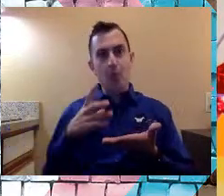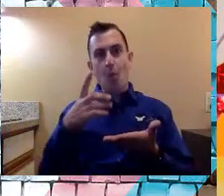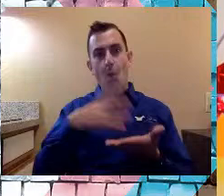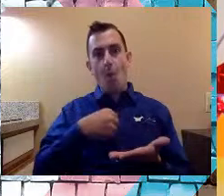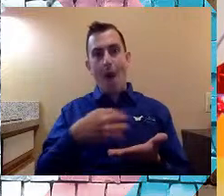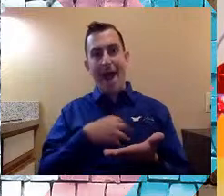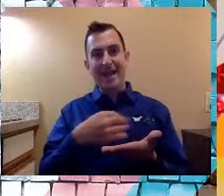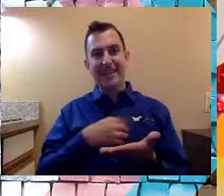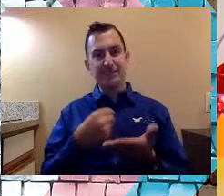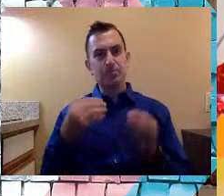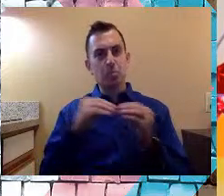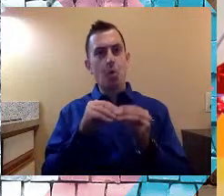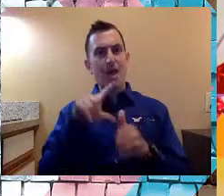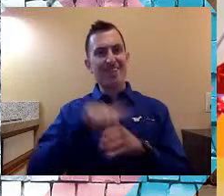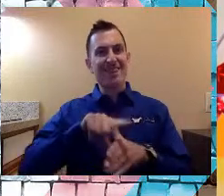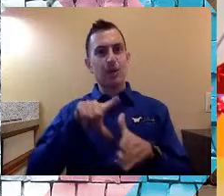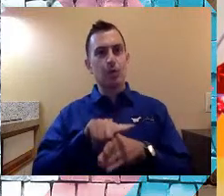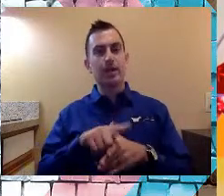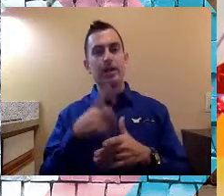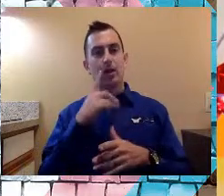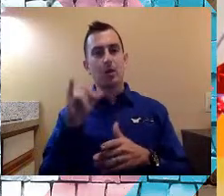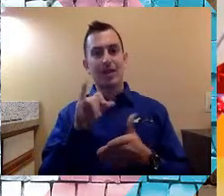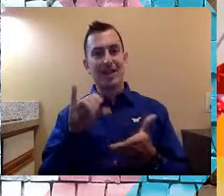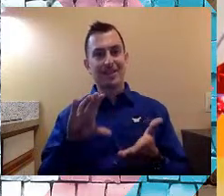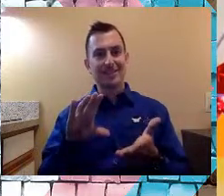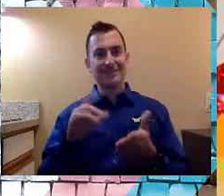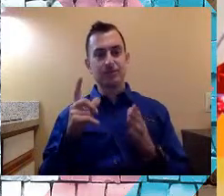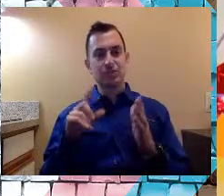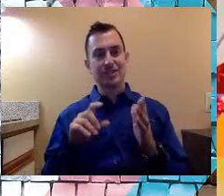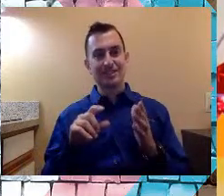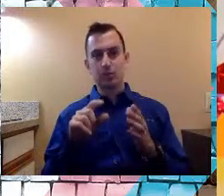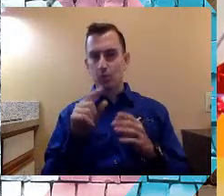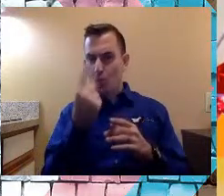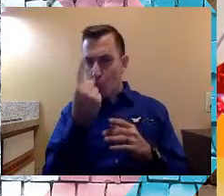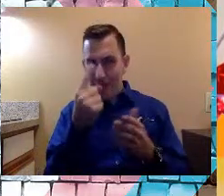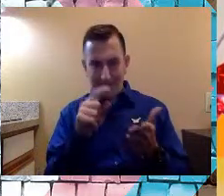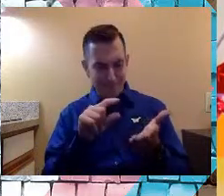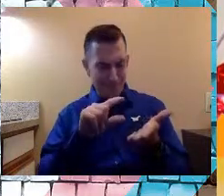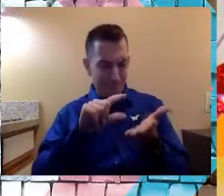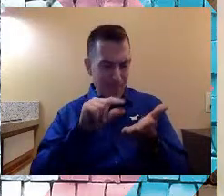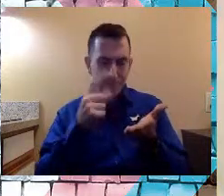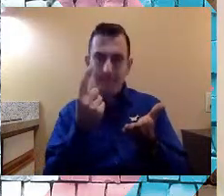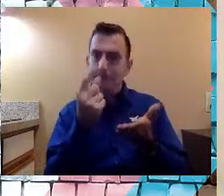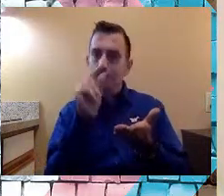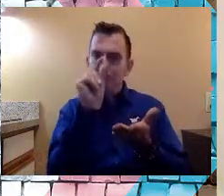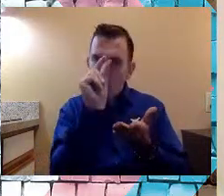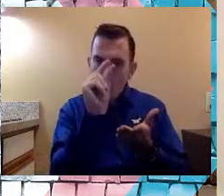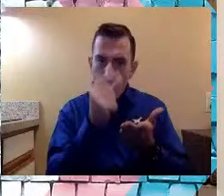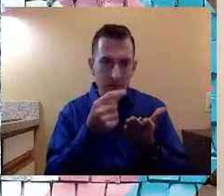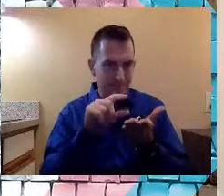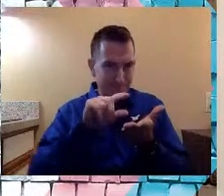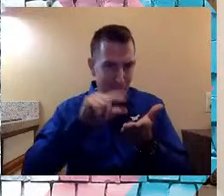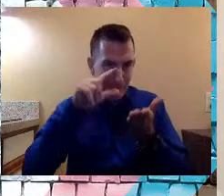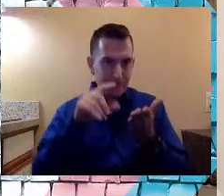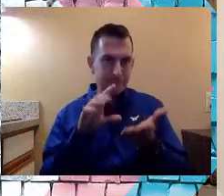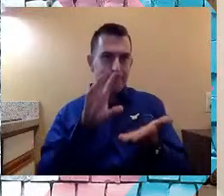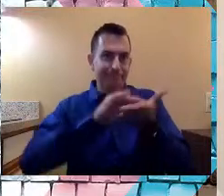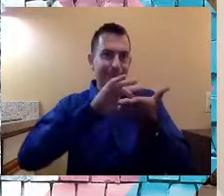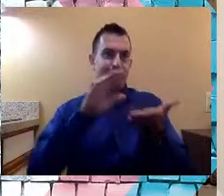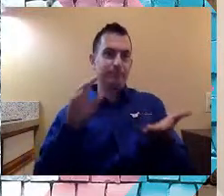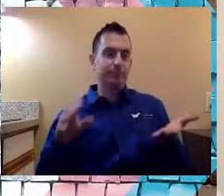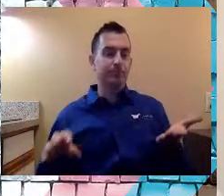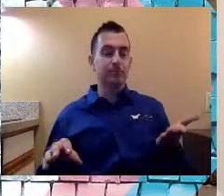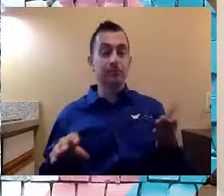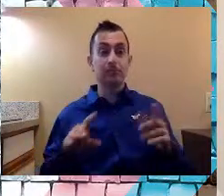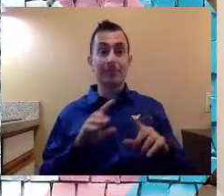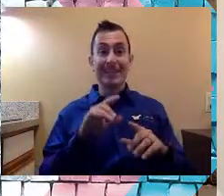it's more liquid, you might want to put a dot, just a dot of that glue on your piece and then stick it down, okay? But if you